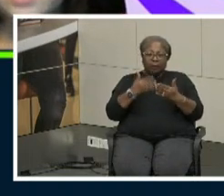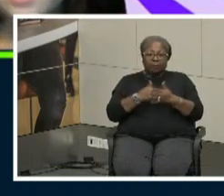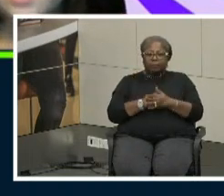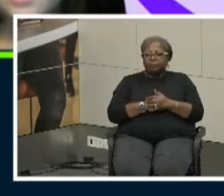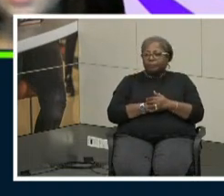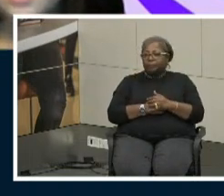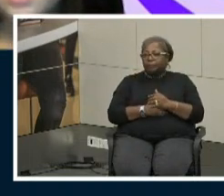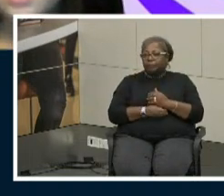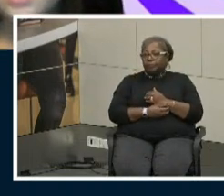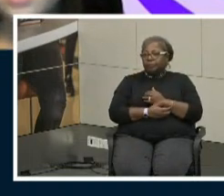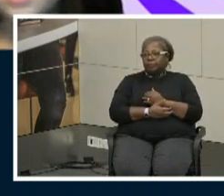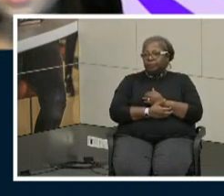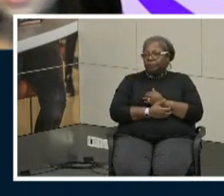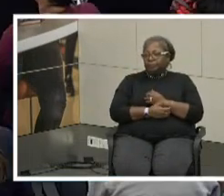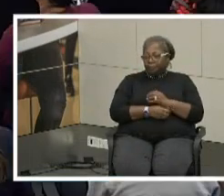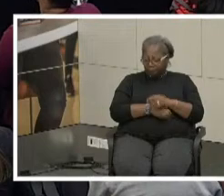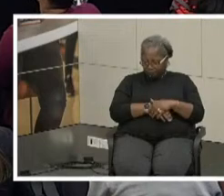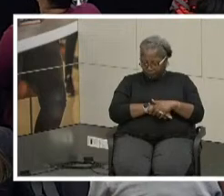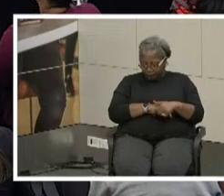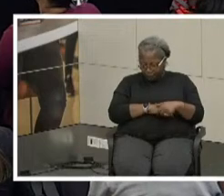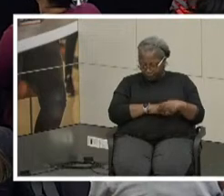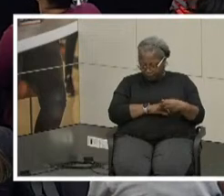you thank